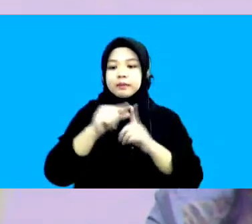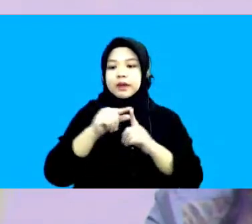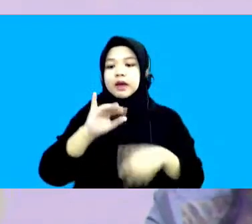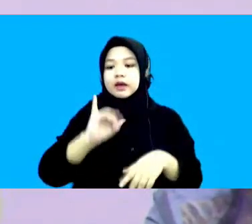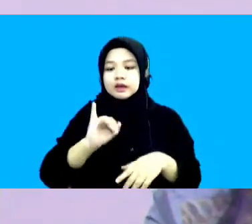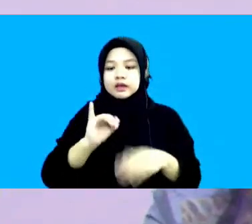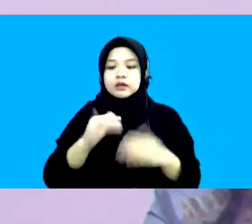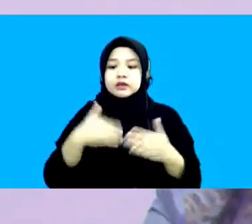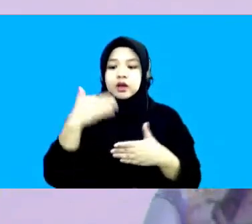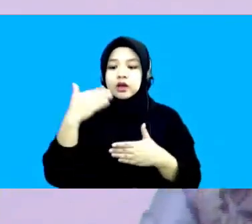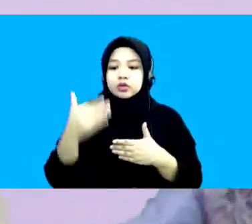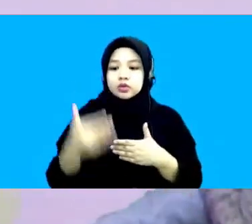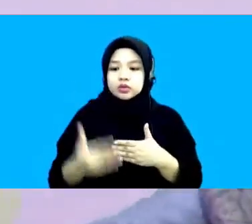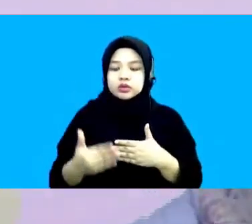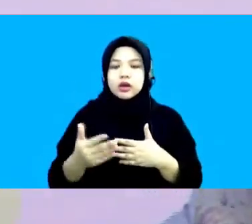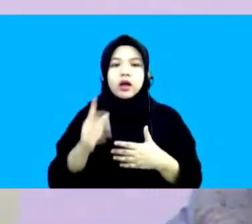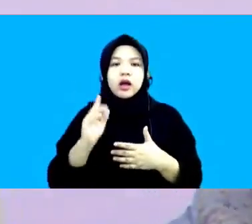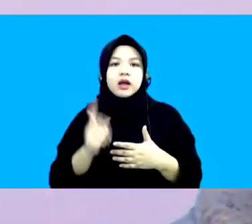thank,